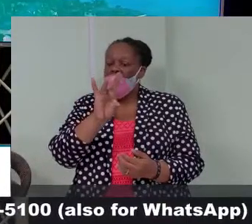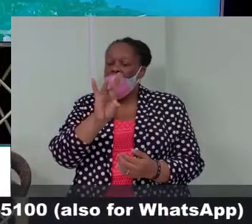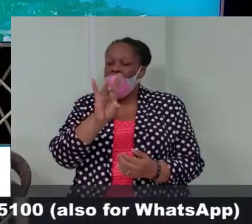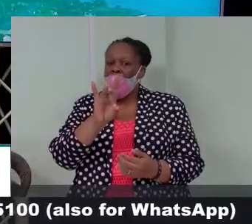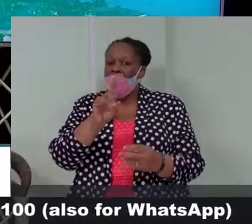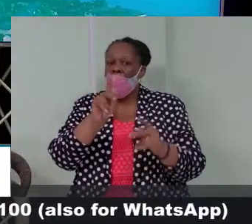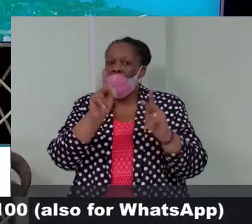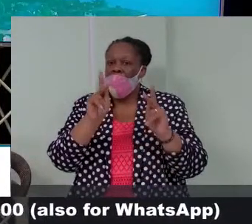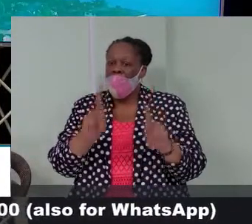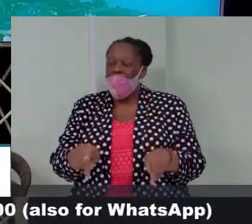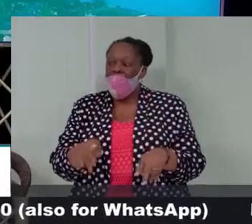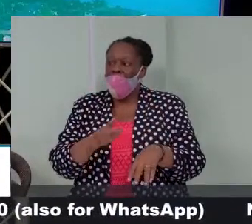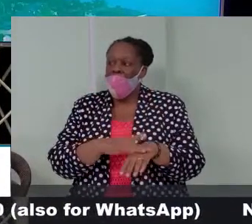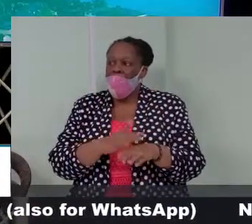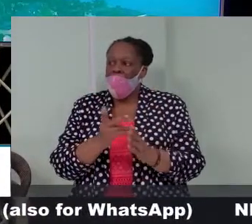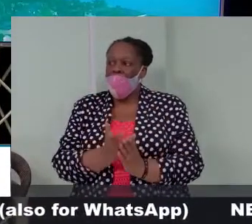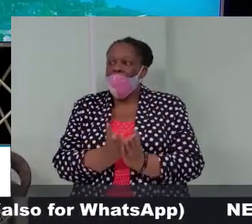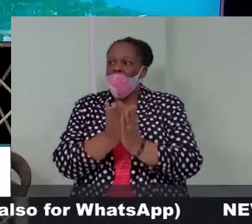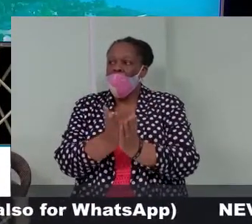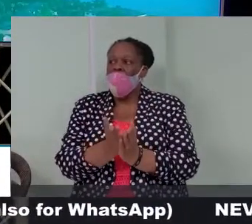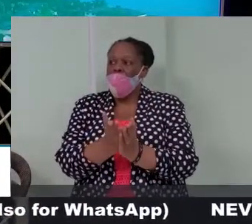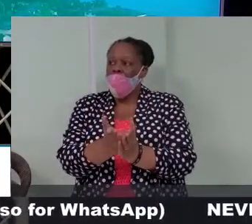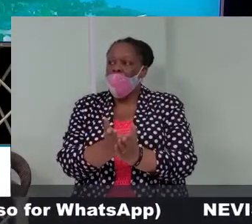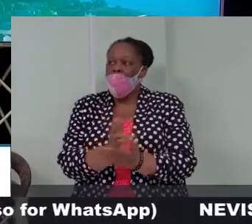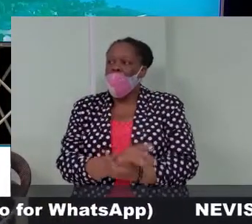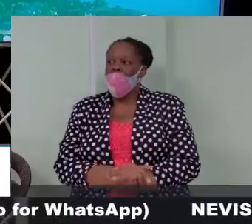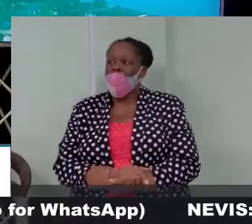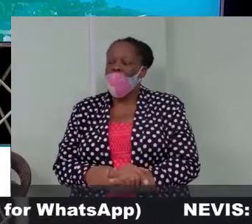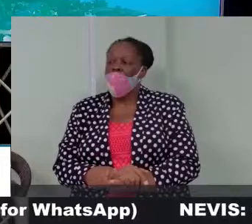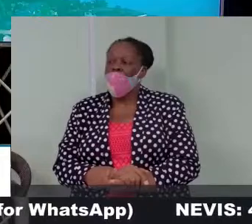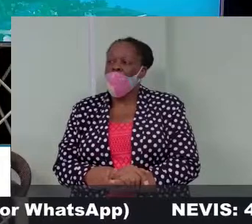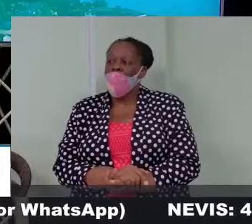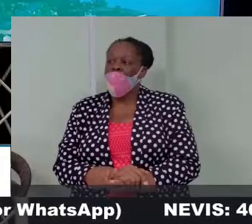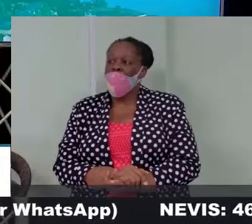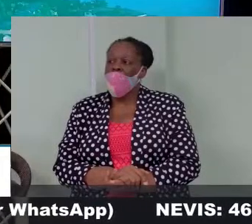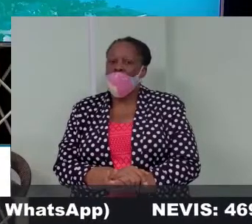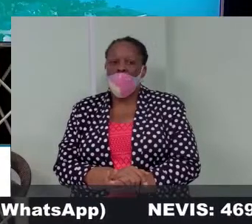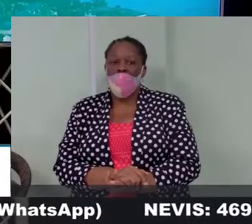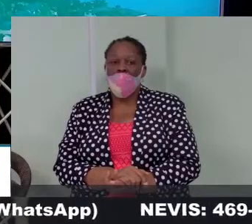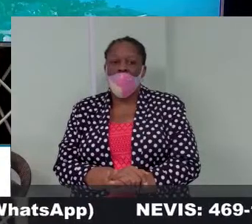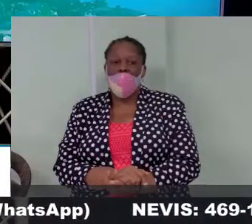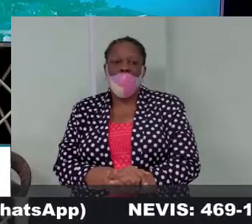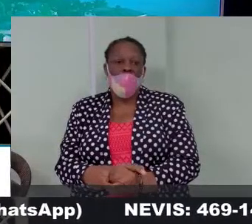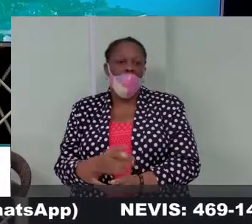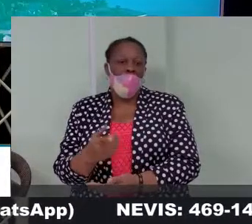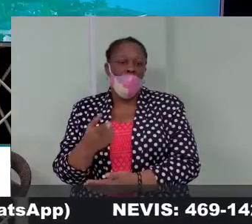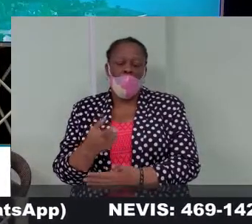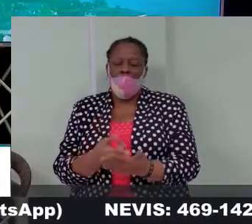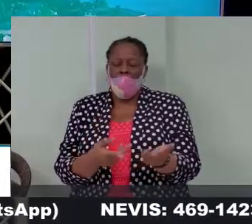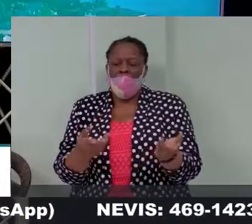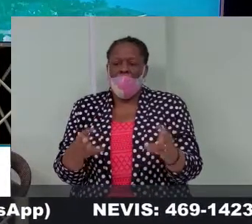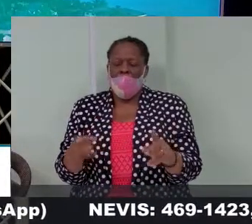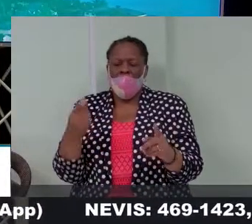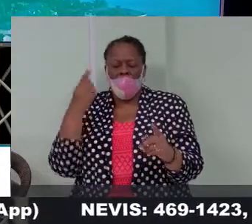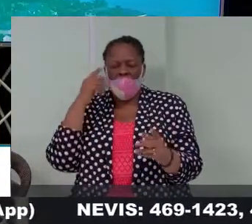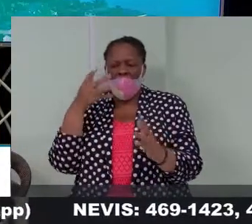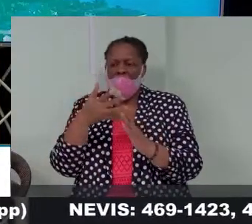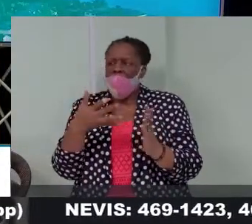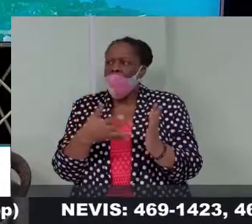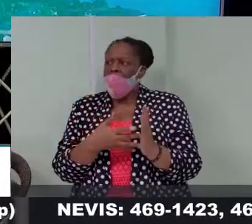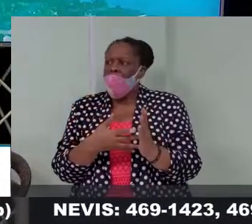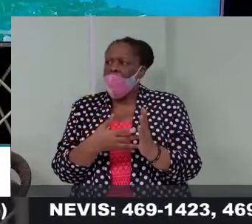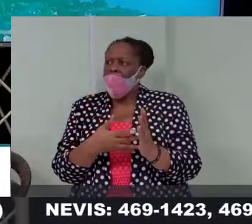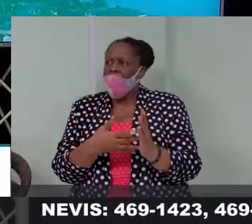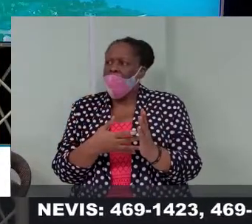our waters. What are the procedures for testing if there is expected to